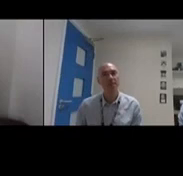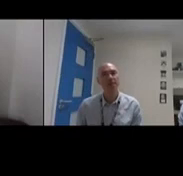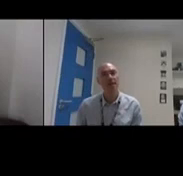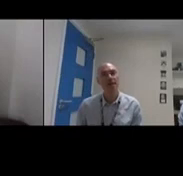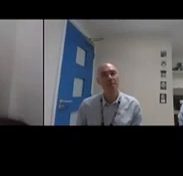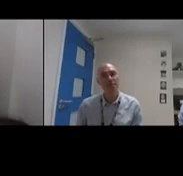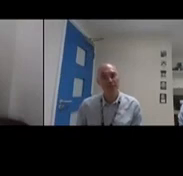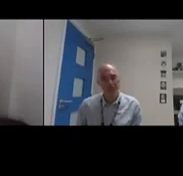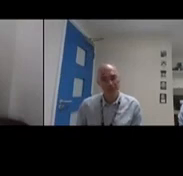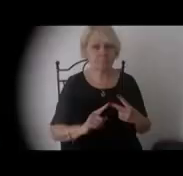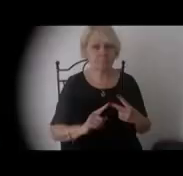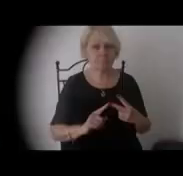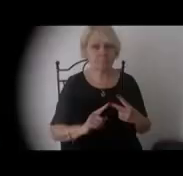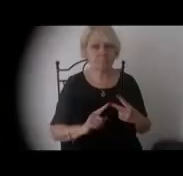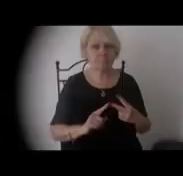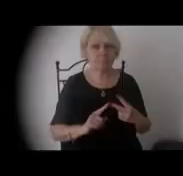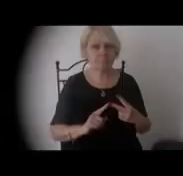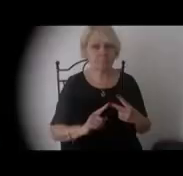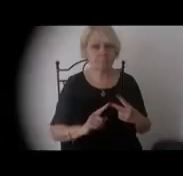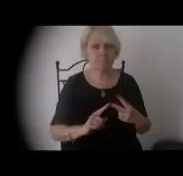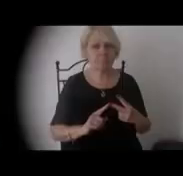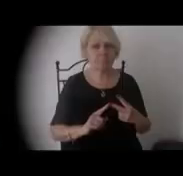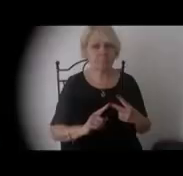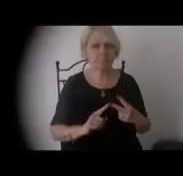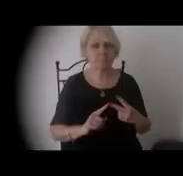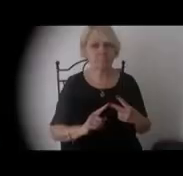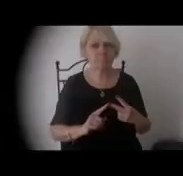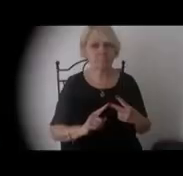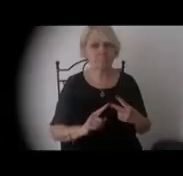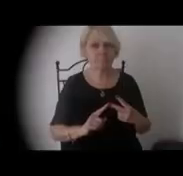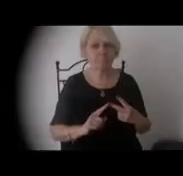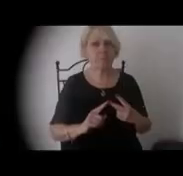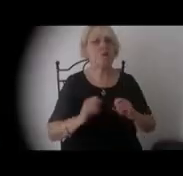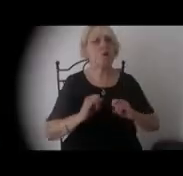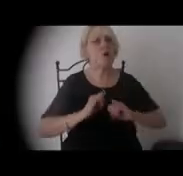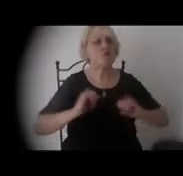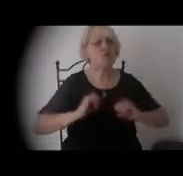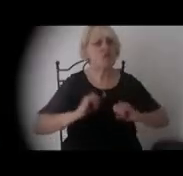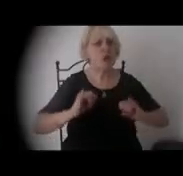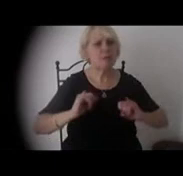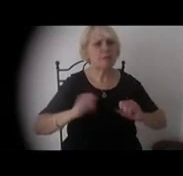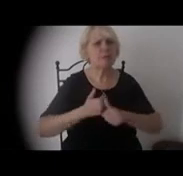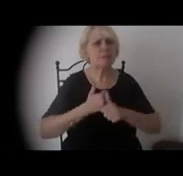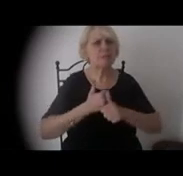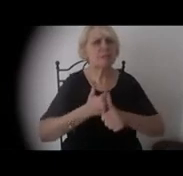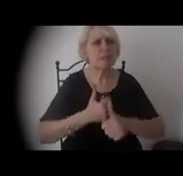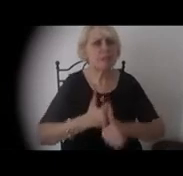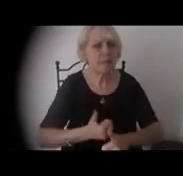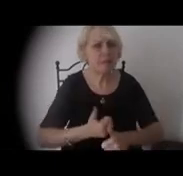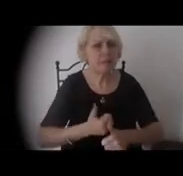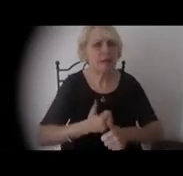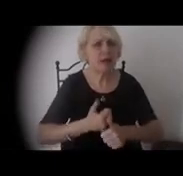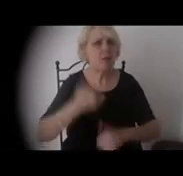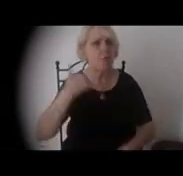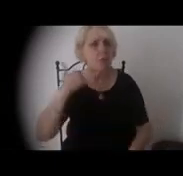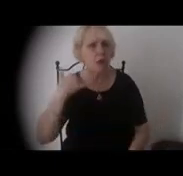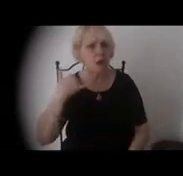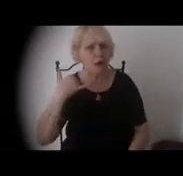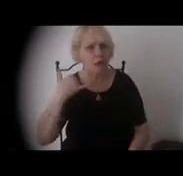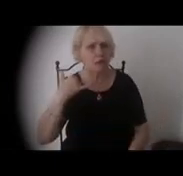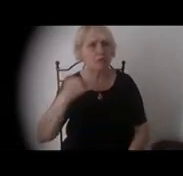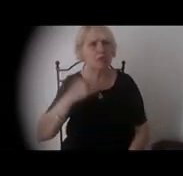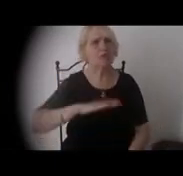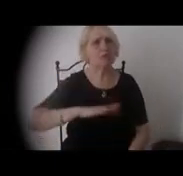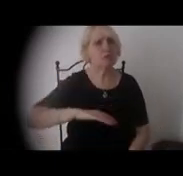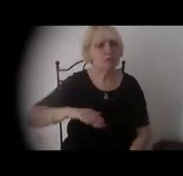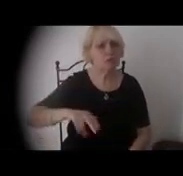about putting in place a crisis helpline for children, young people and families. And so